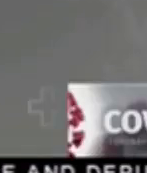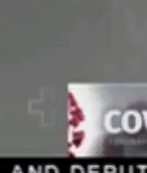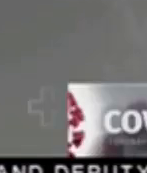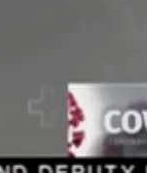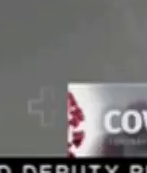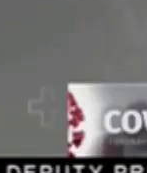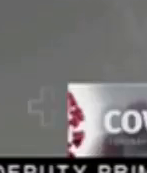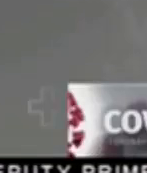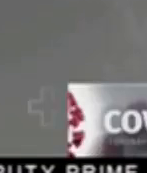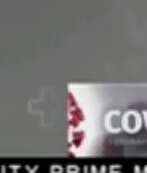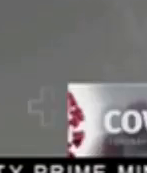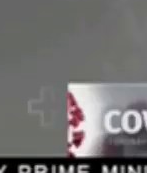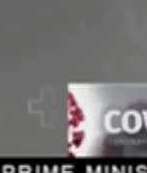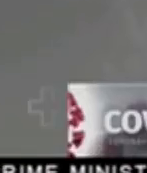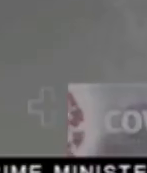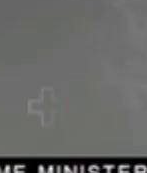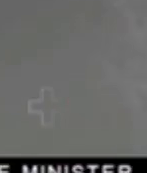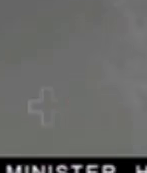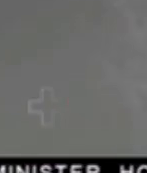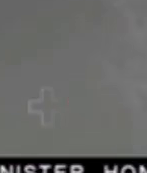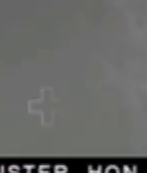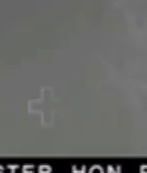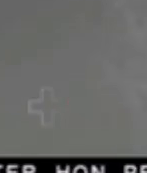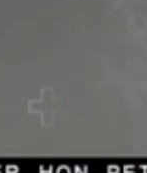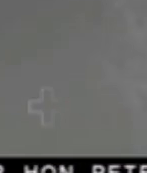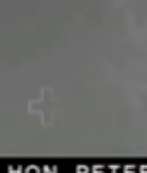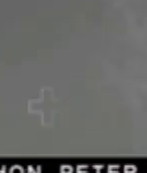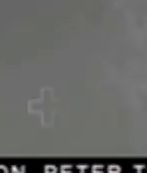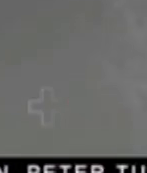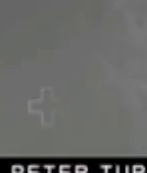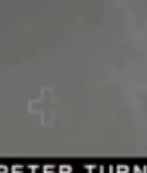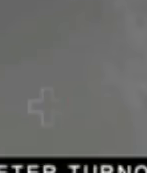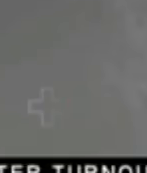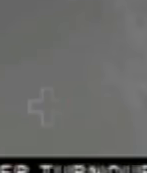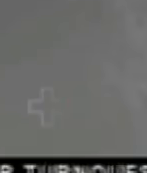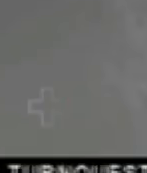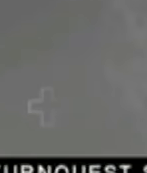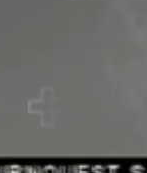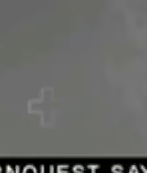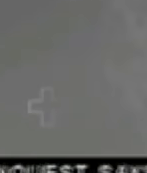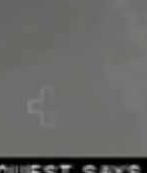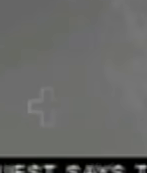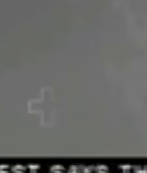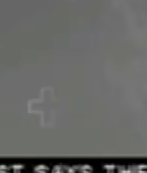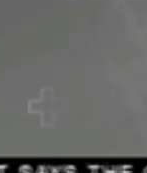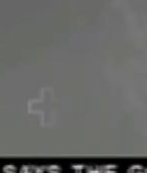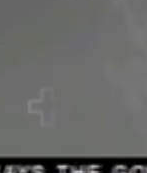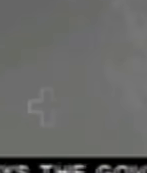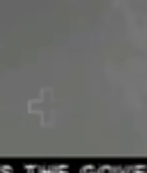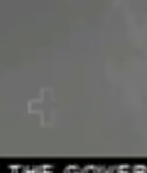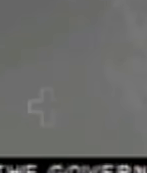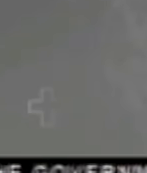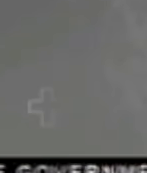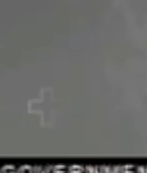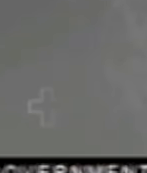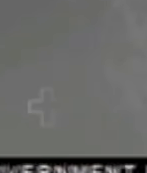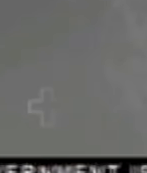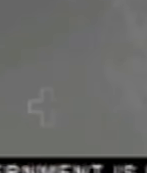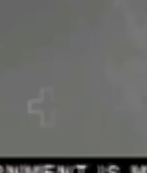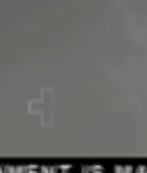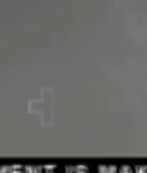Well, the COVID-19 virus seems to be making its way through various communities in New Providence. Early on, health officials had classified the